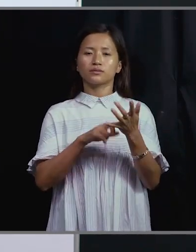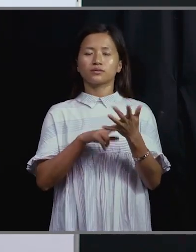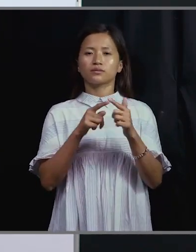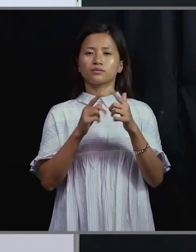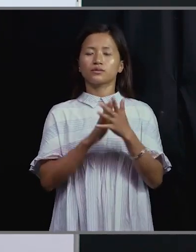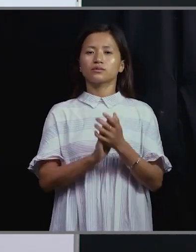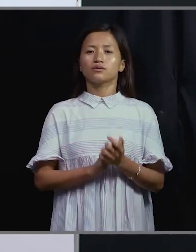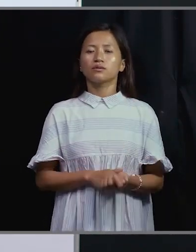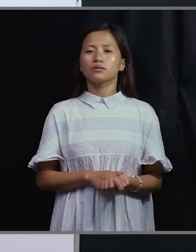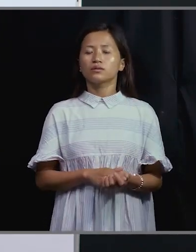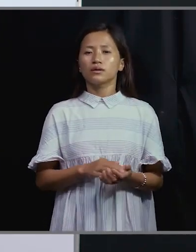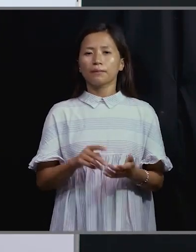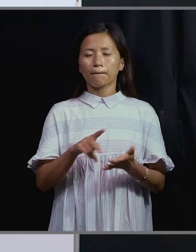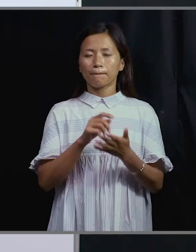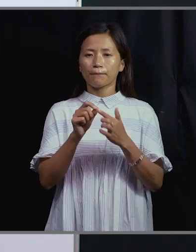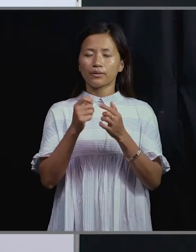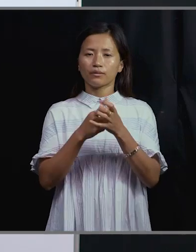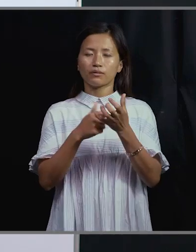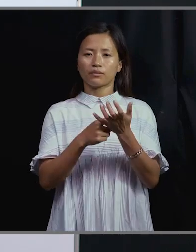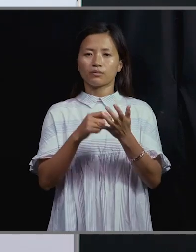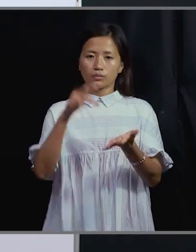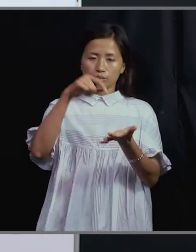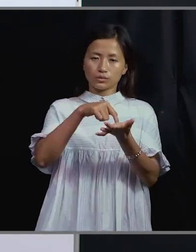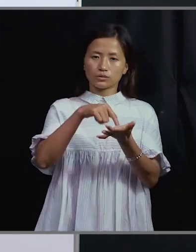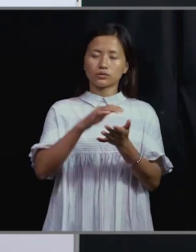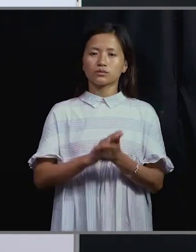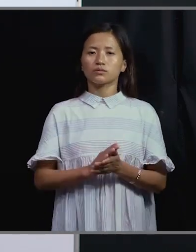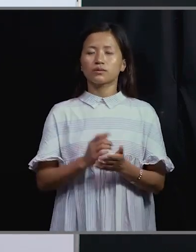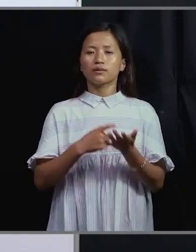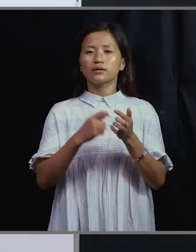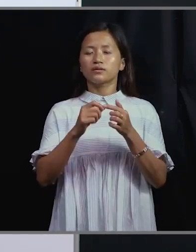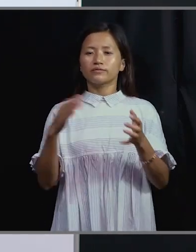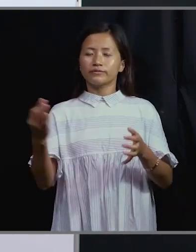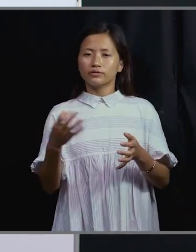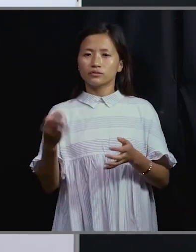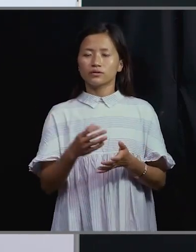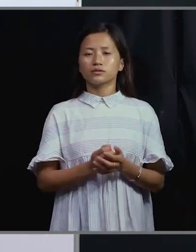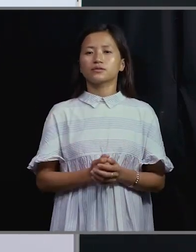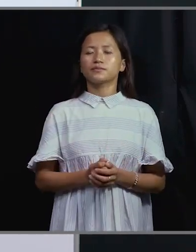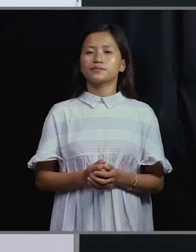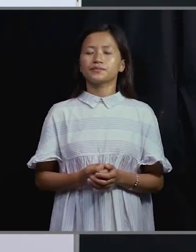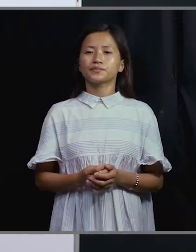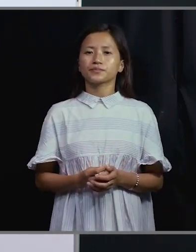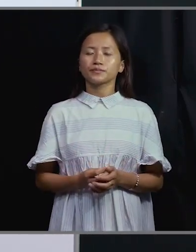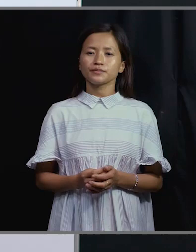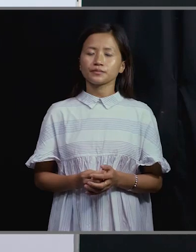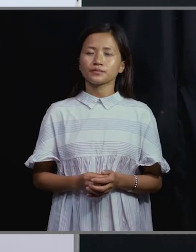especially at ortho and para positions, the reactions become faster. Let us see an example here.